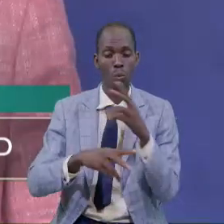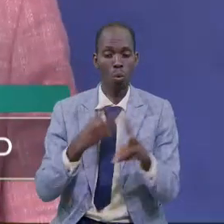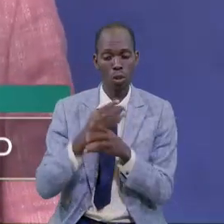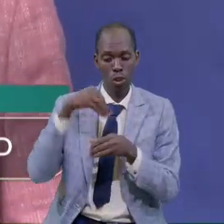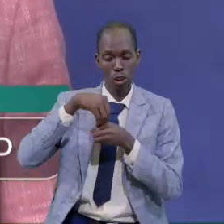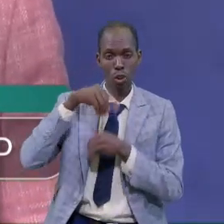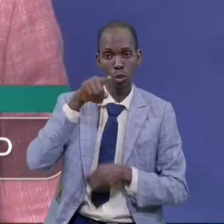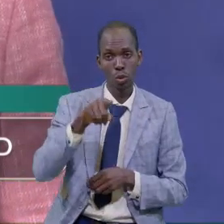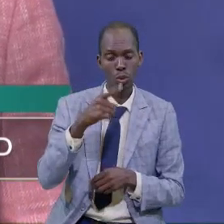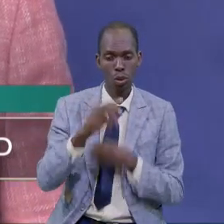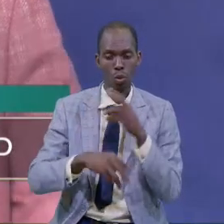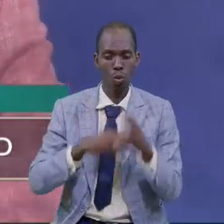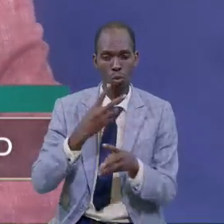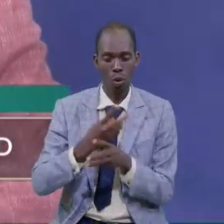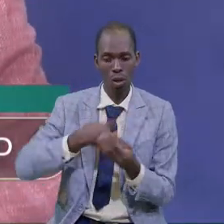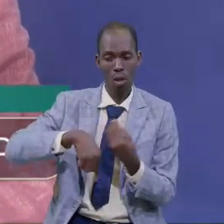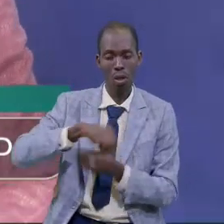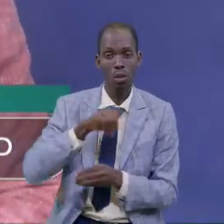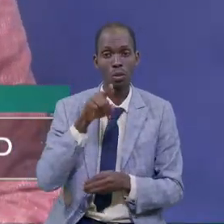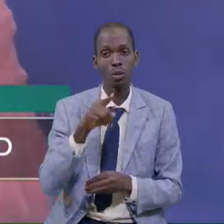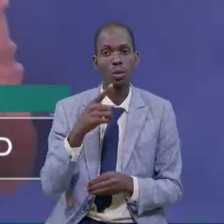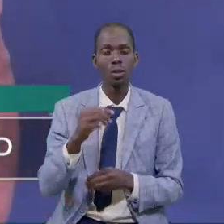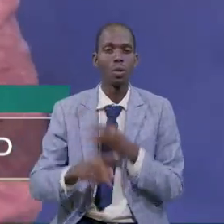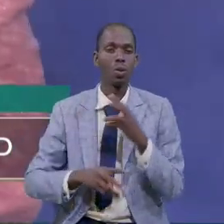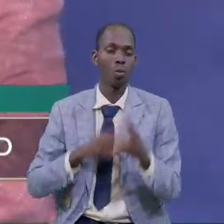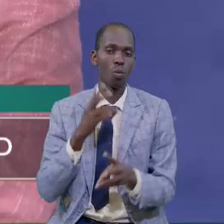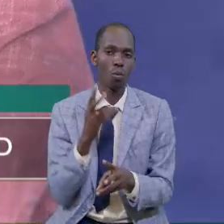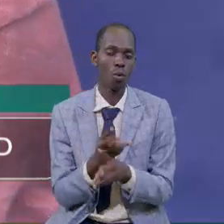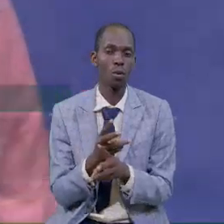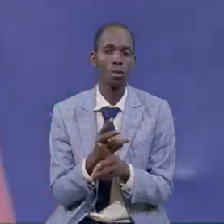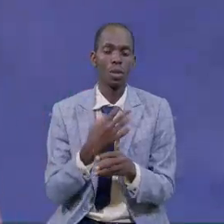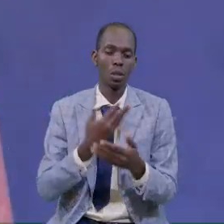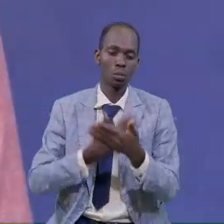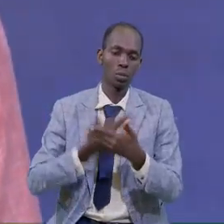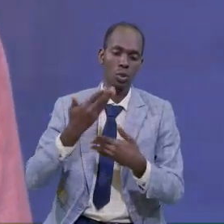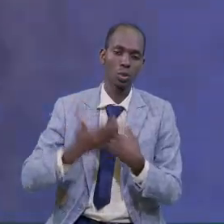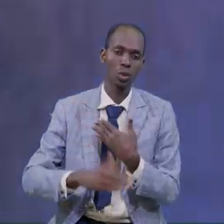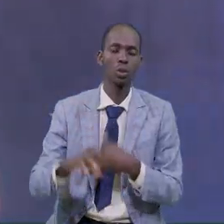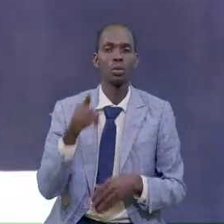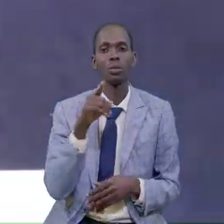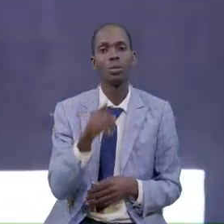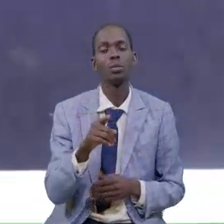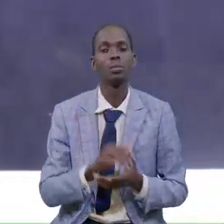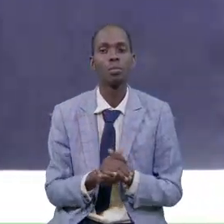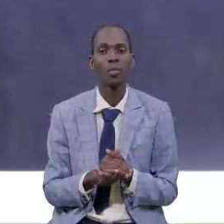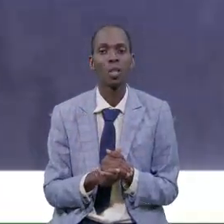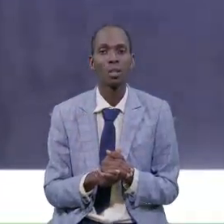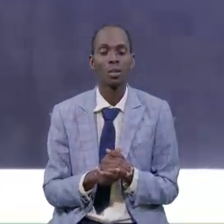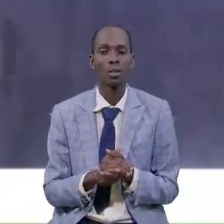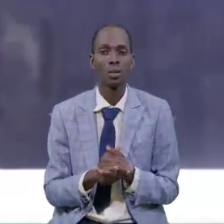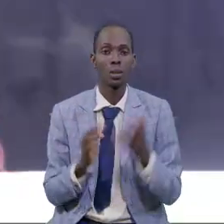you. The world around and beyond you. There are three things I'm looking at. Number